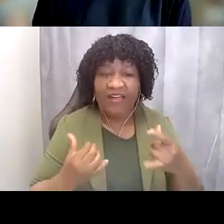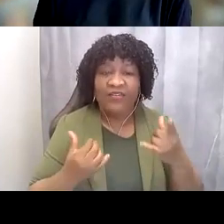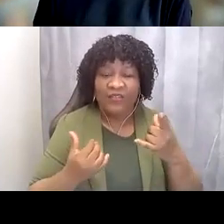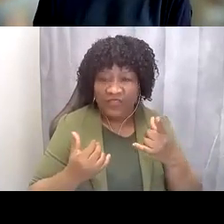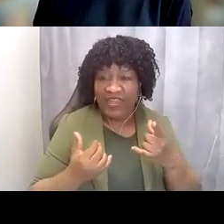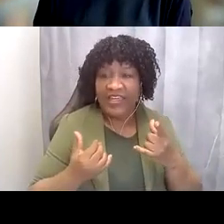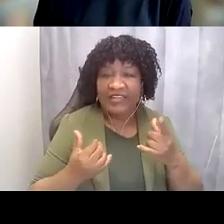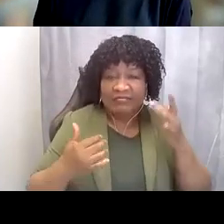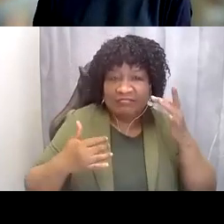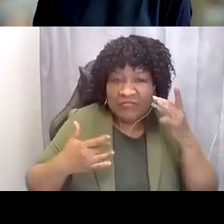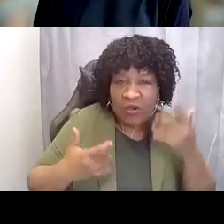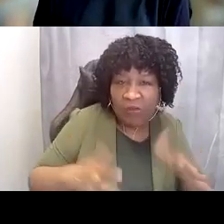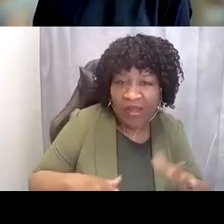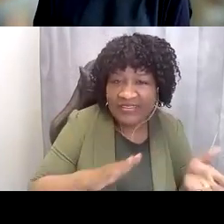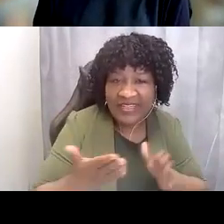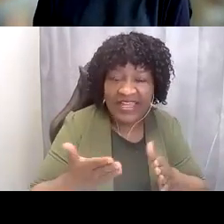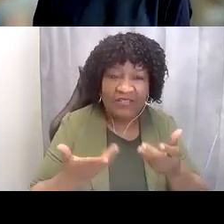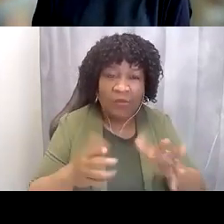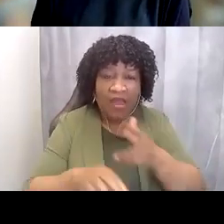illness, hospitalization, and death. So